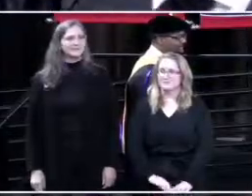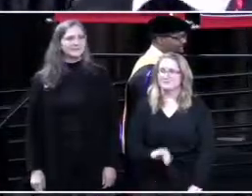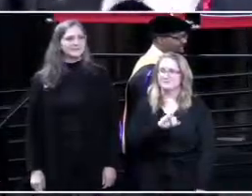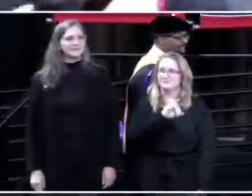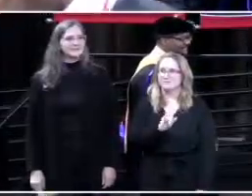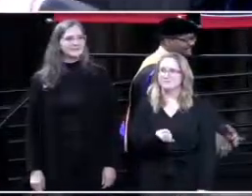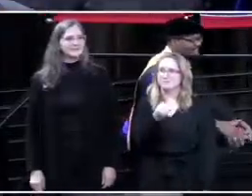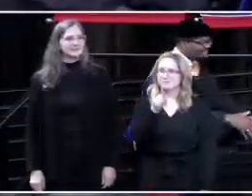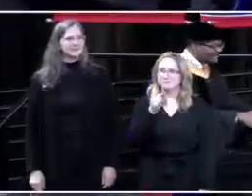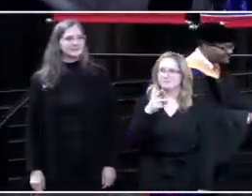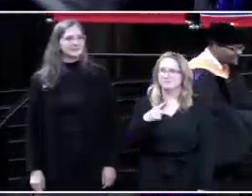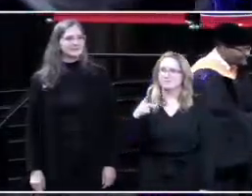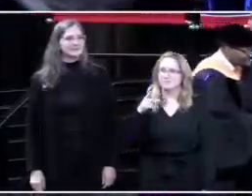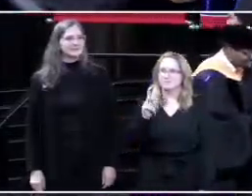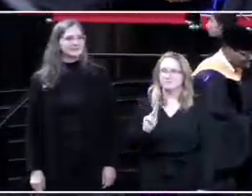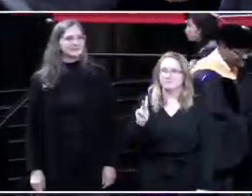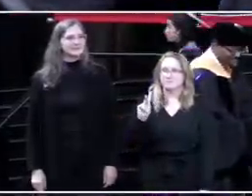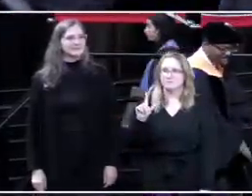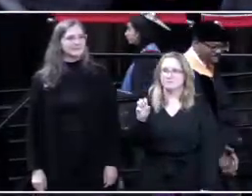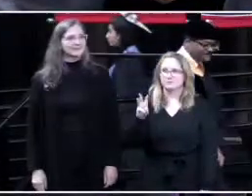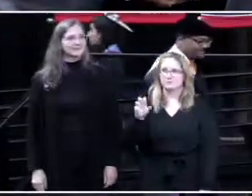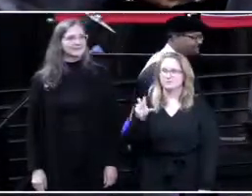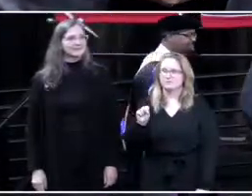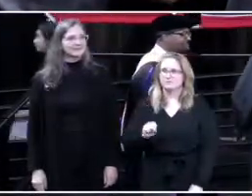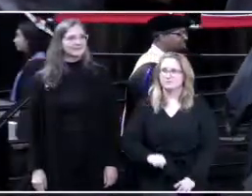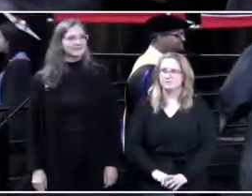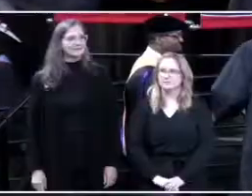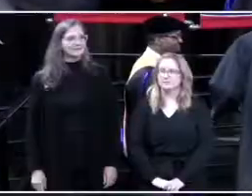Javanya Phoebe Pierre Lewis.